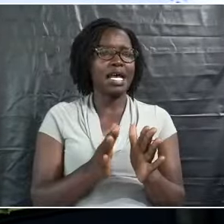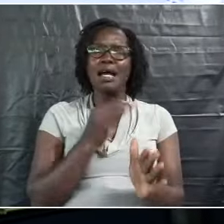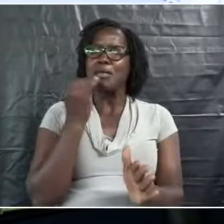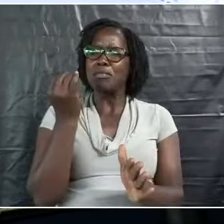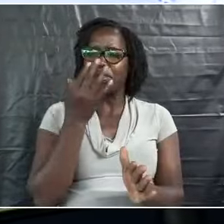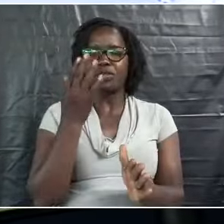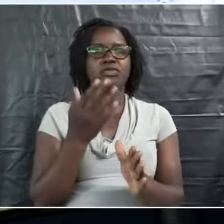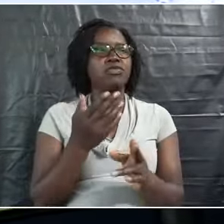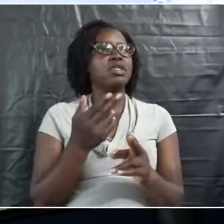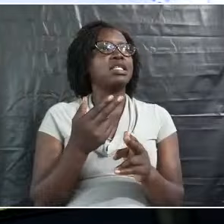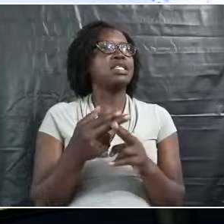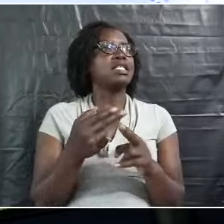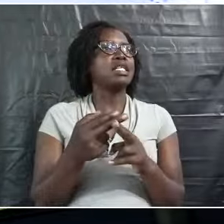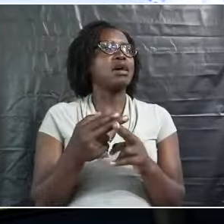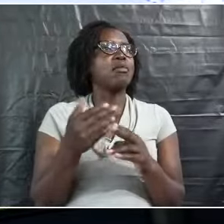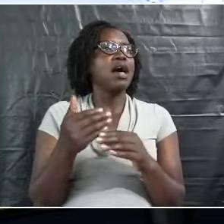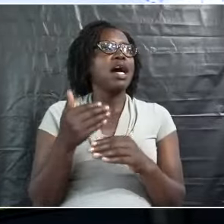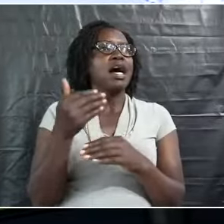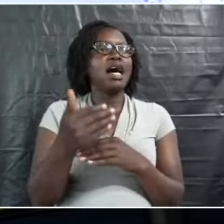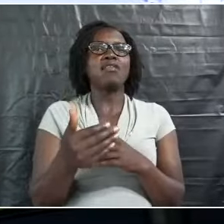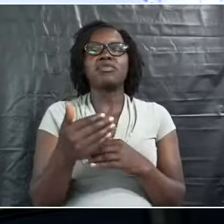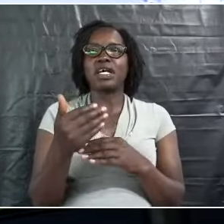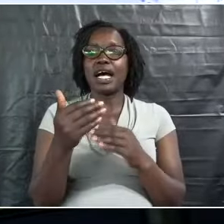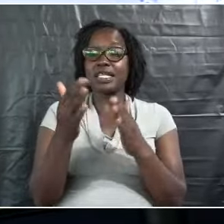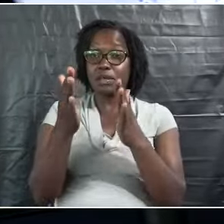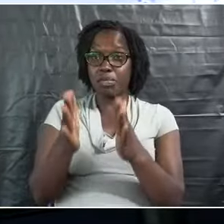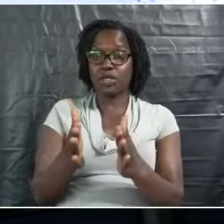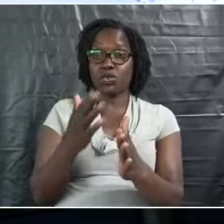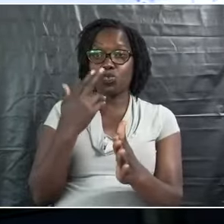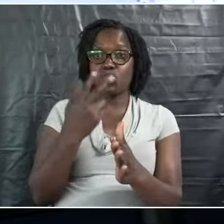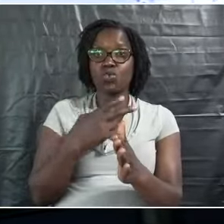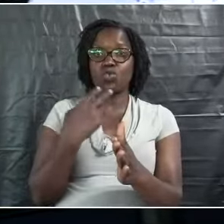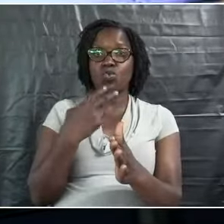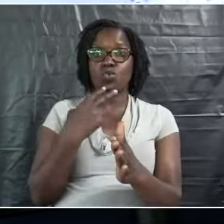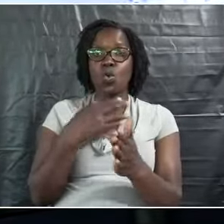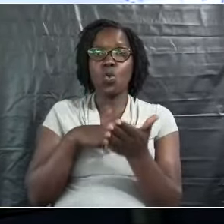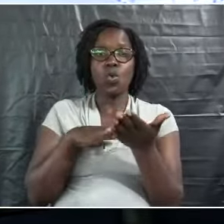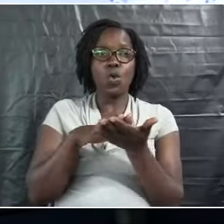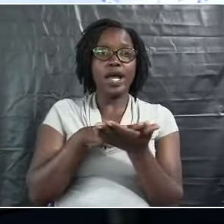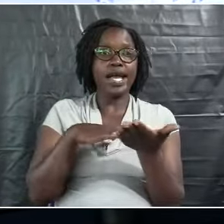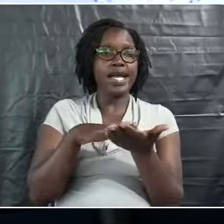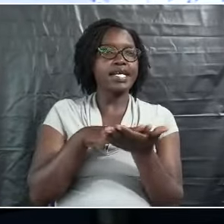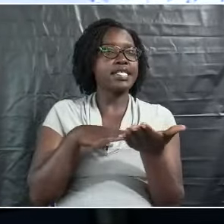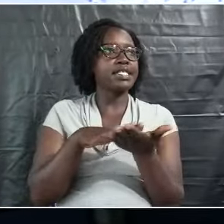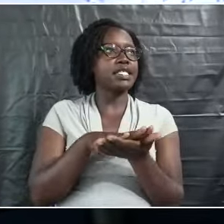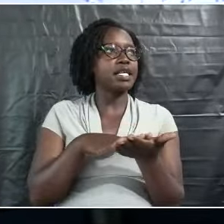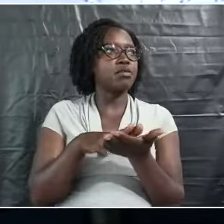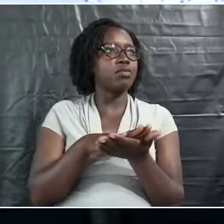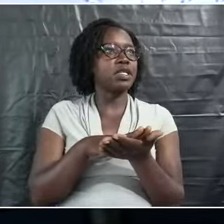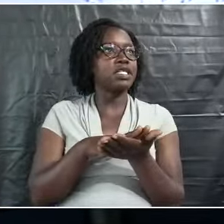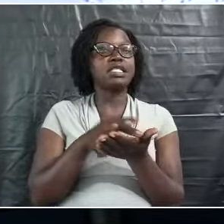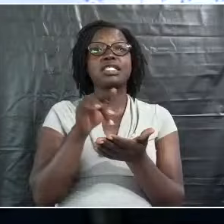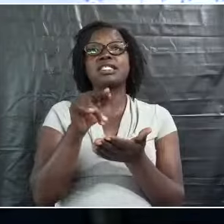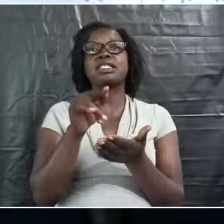name, after the one who established this